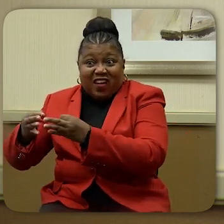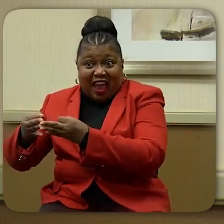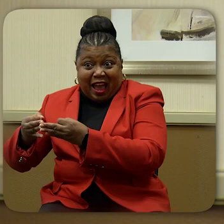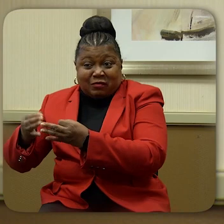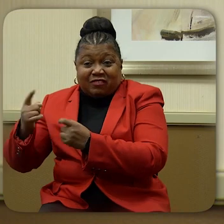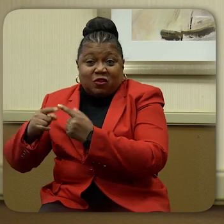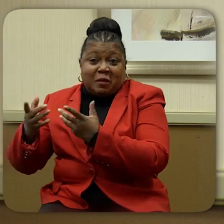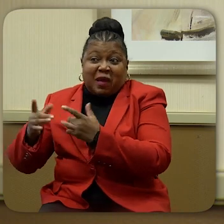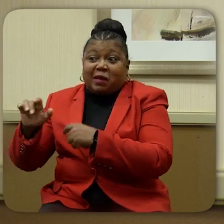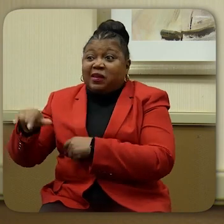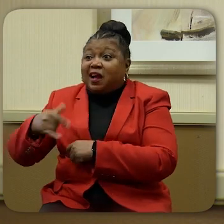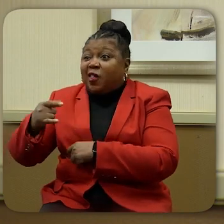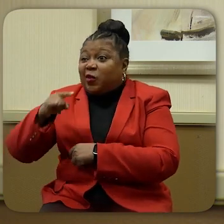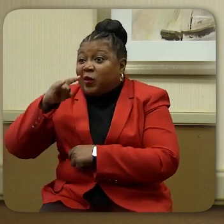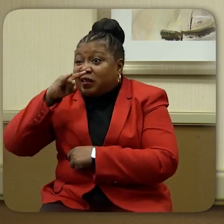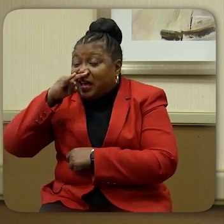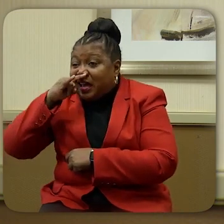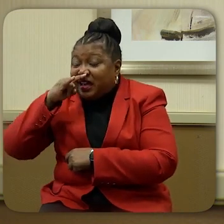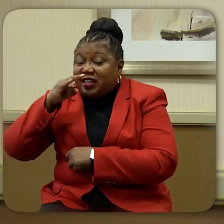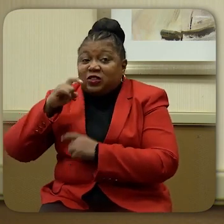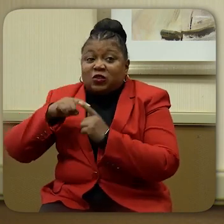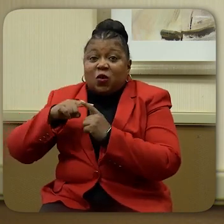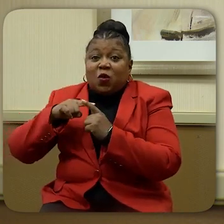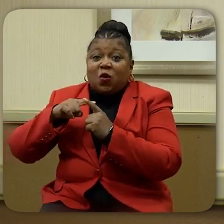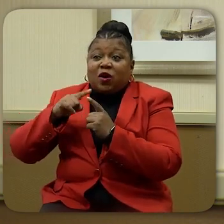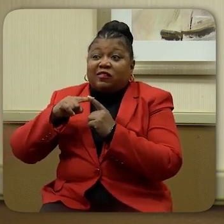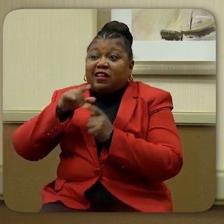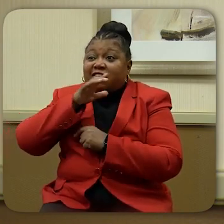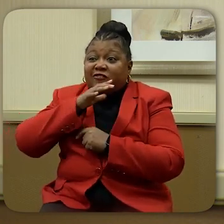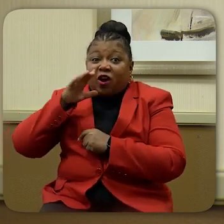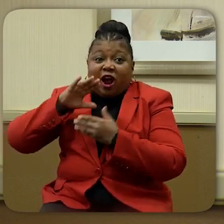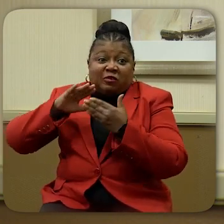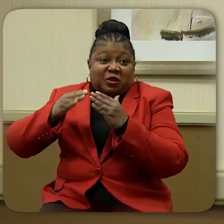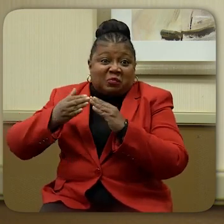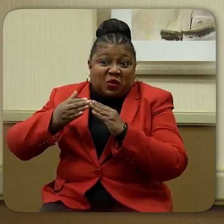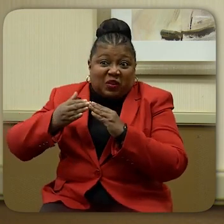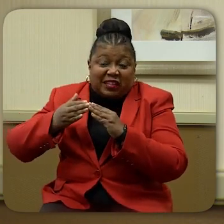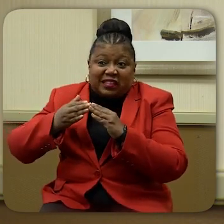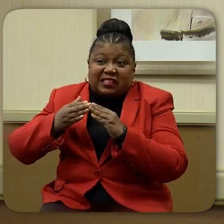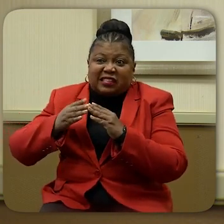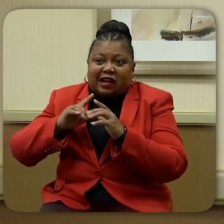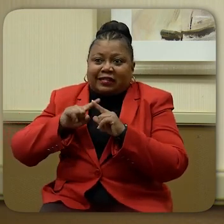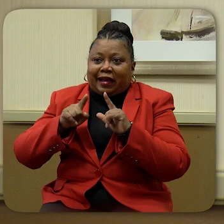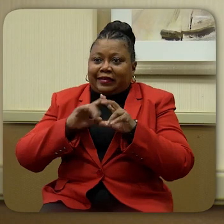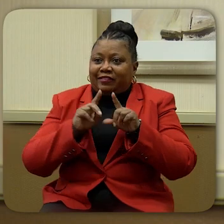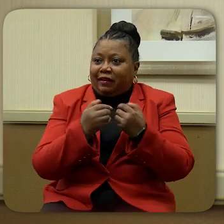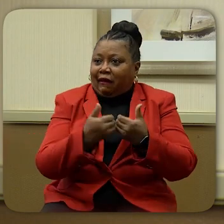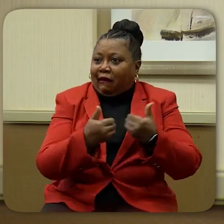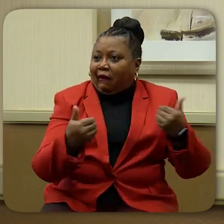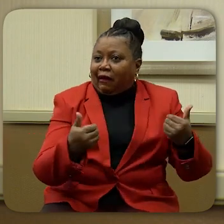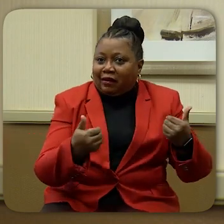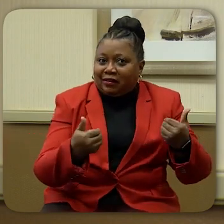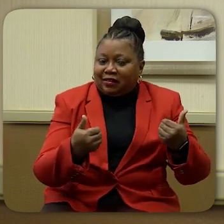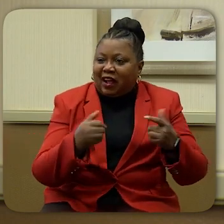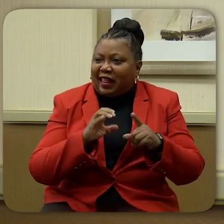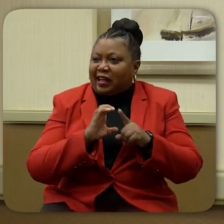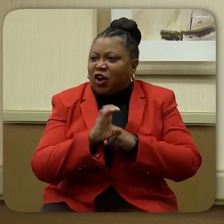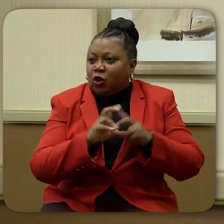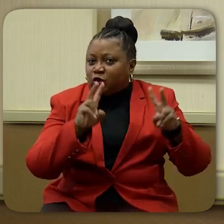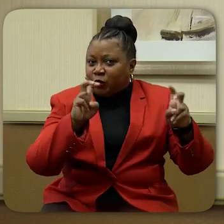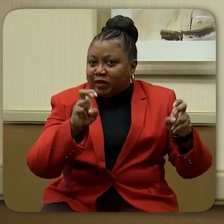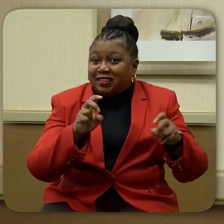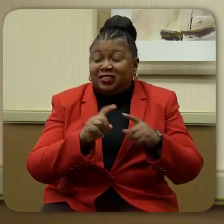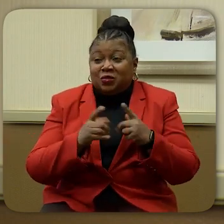families or maybe other kids. These farming communities are different world. Culture out there.